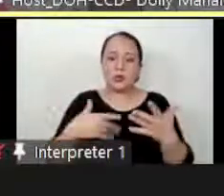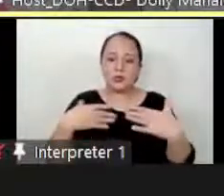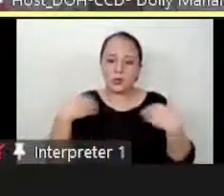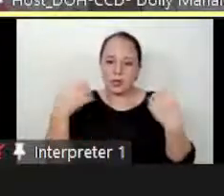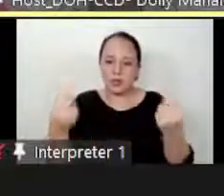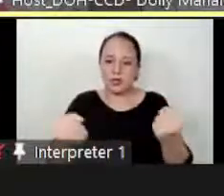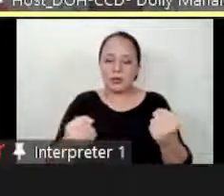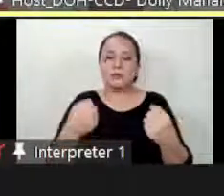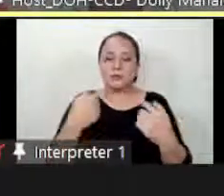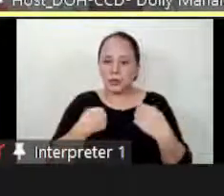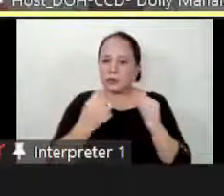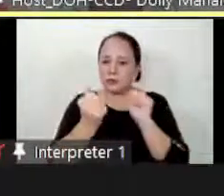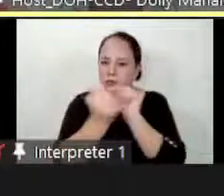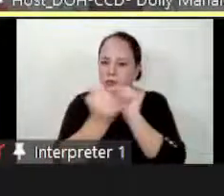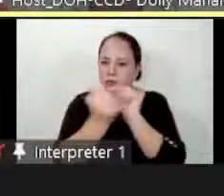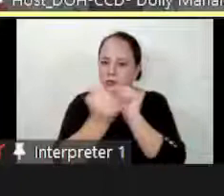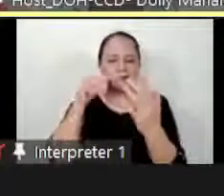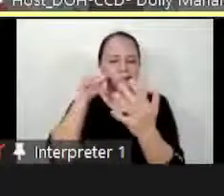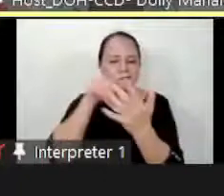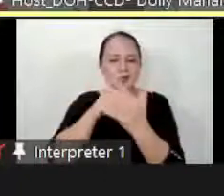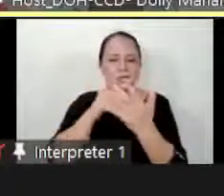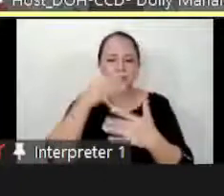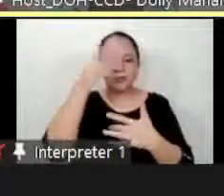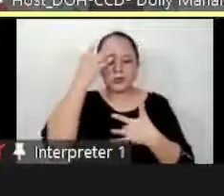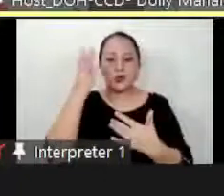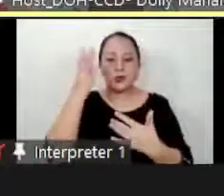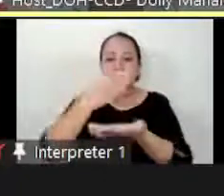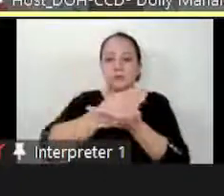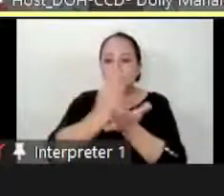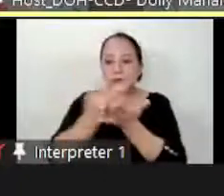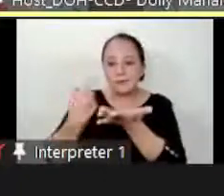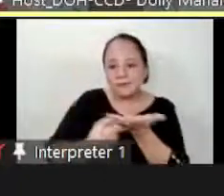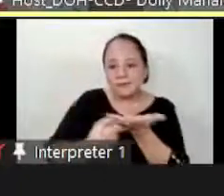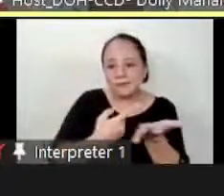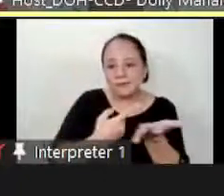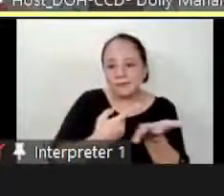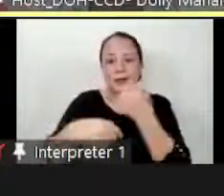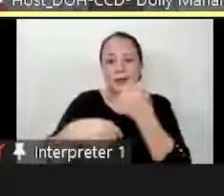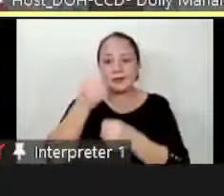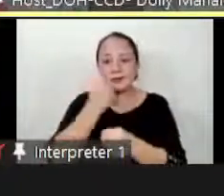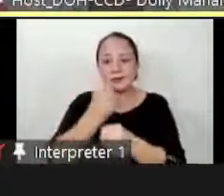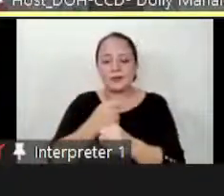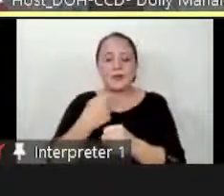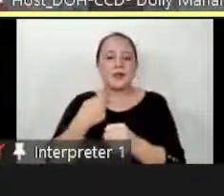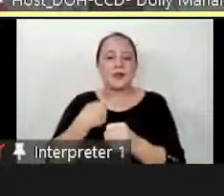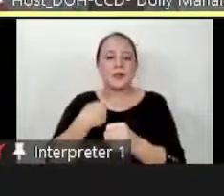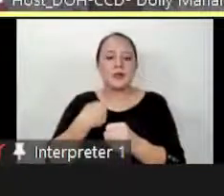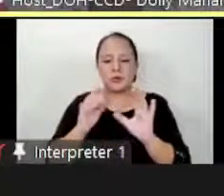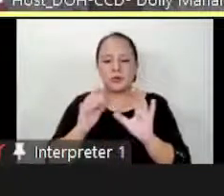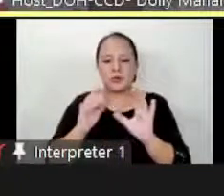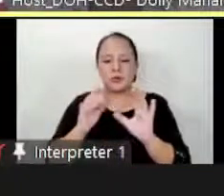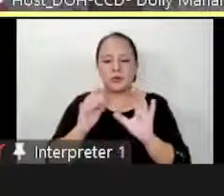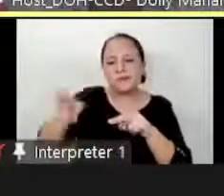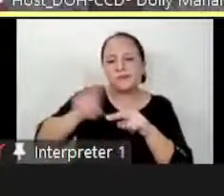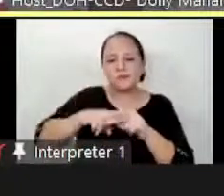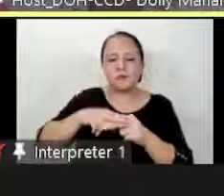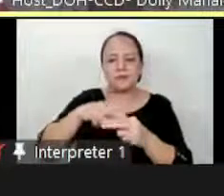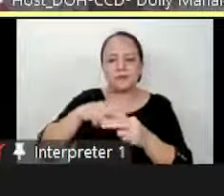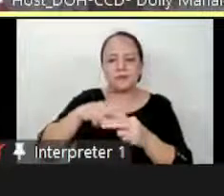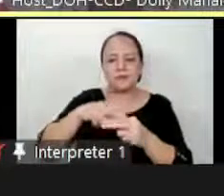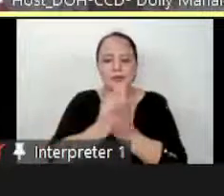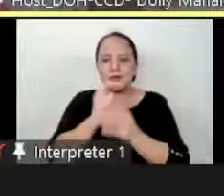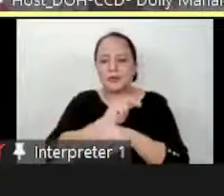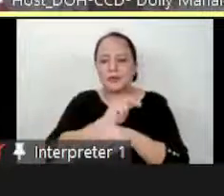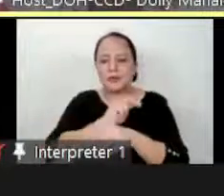fight against this disease. In fact, during the budget deliberation last year, I pushed for the additional budget for the